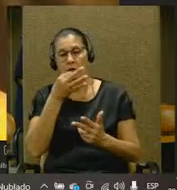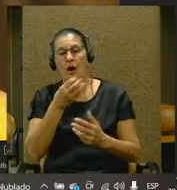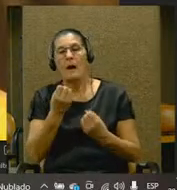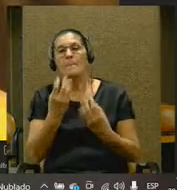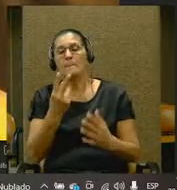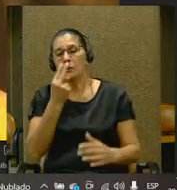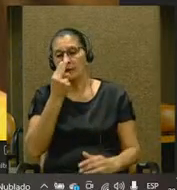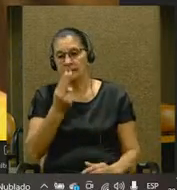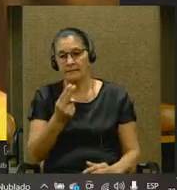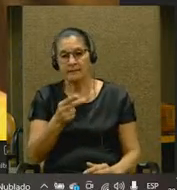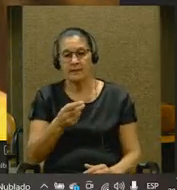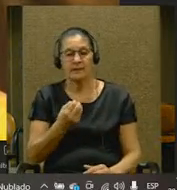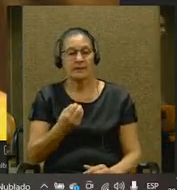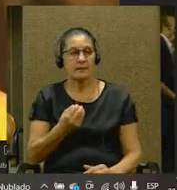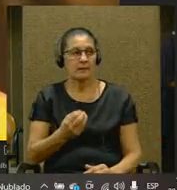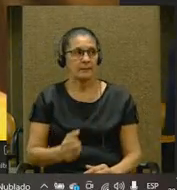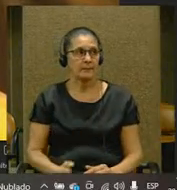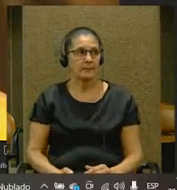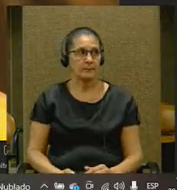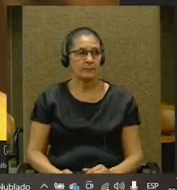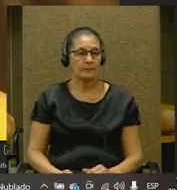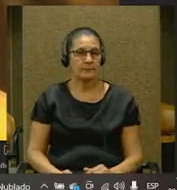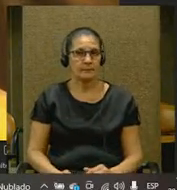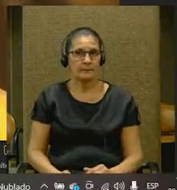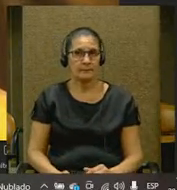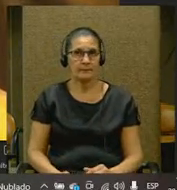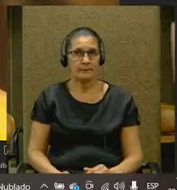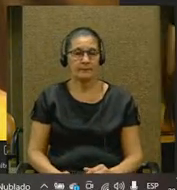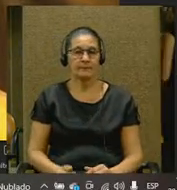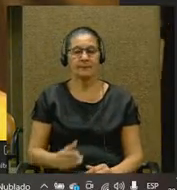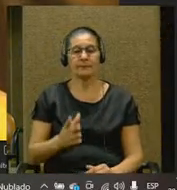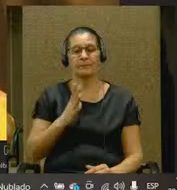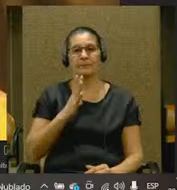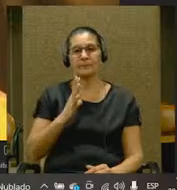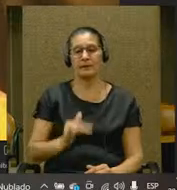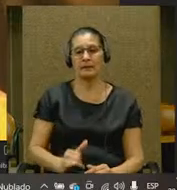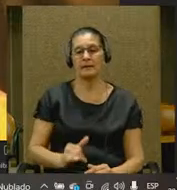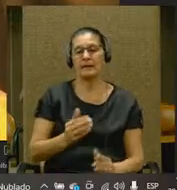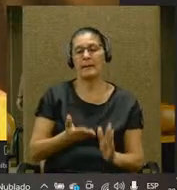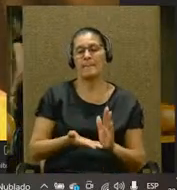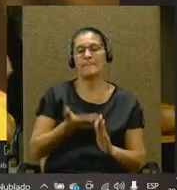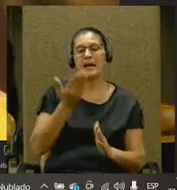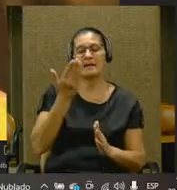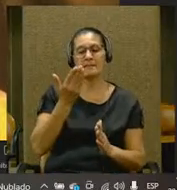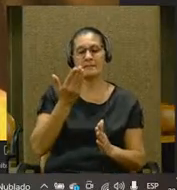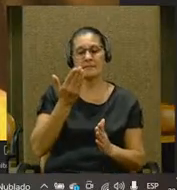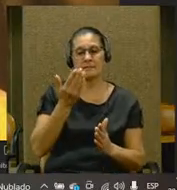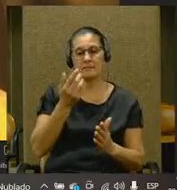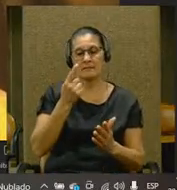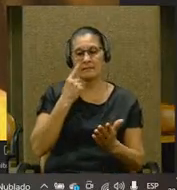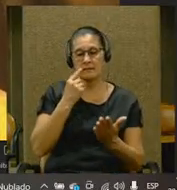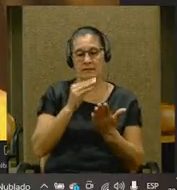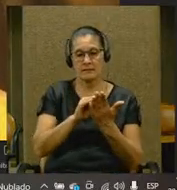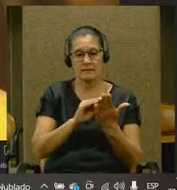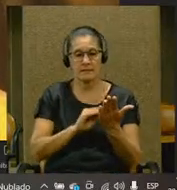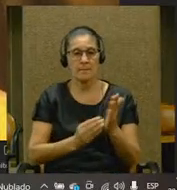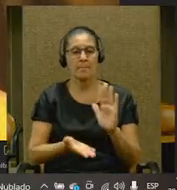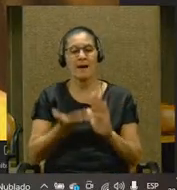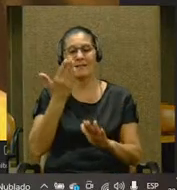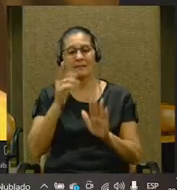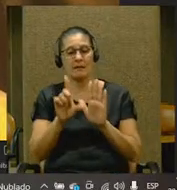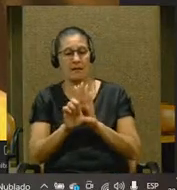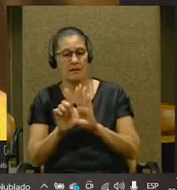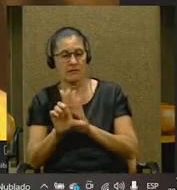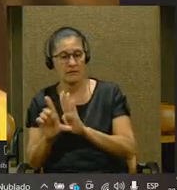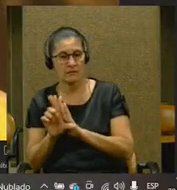of tough-sounding enforcement measures that really haven't worked even in the case of easier drugs to interdict